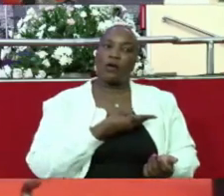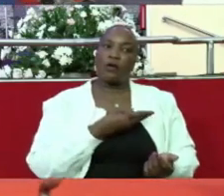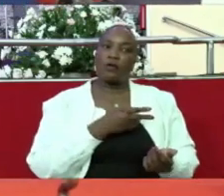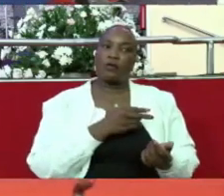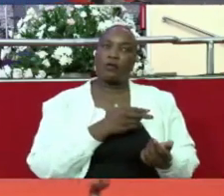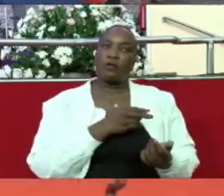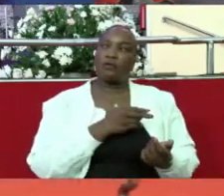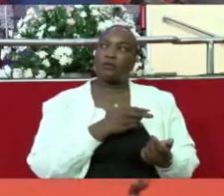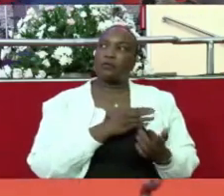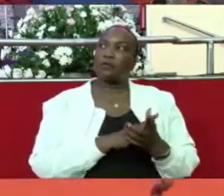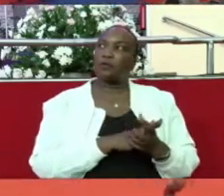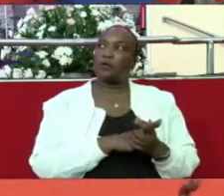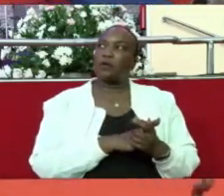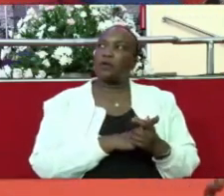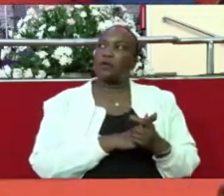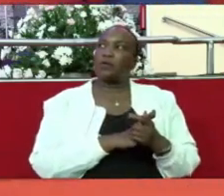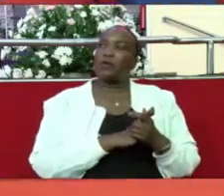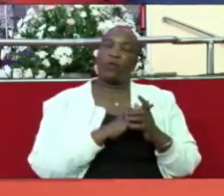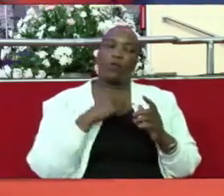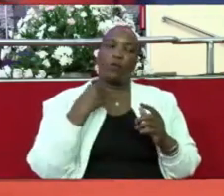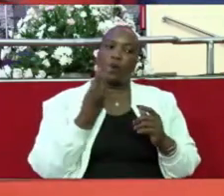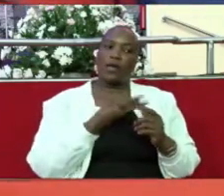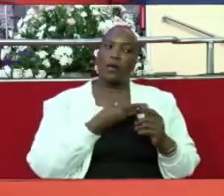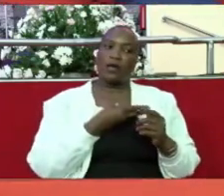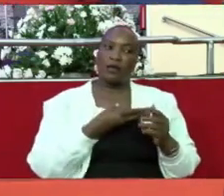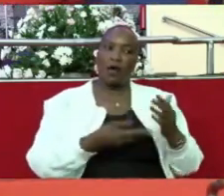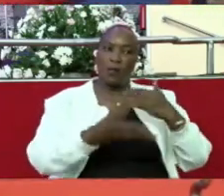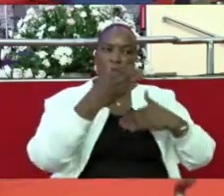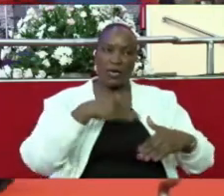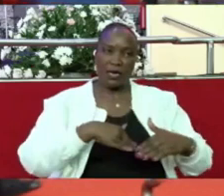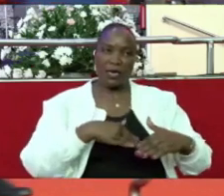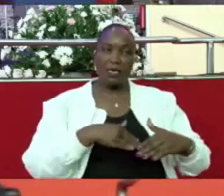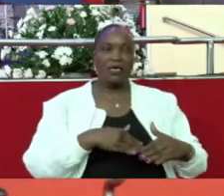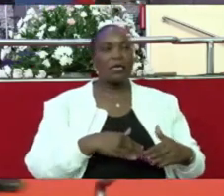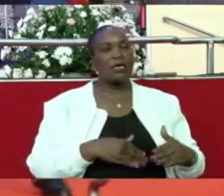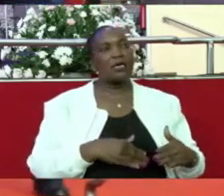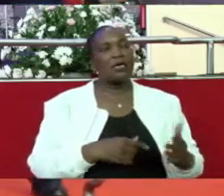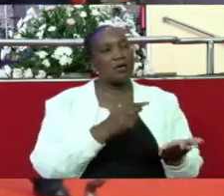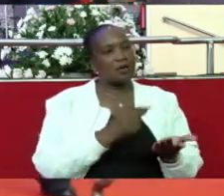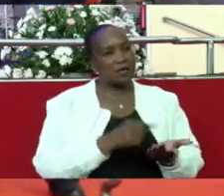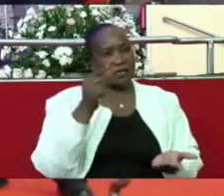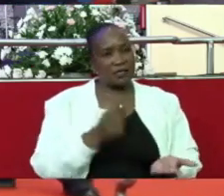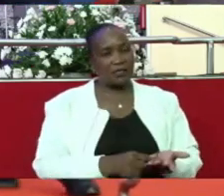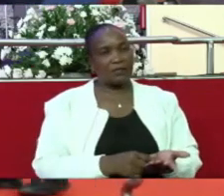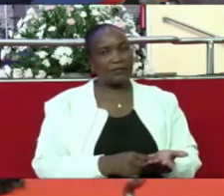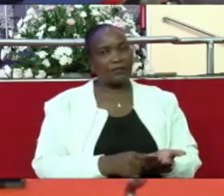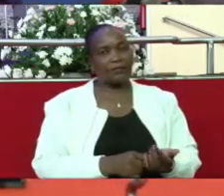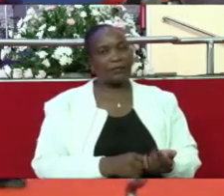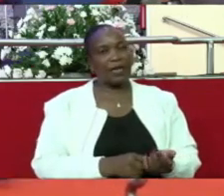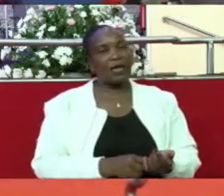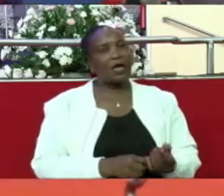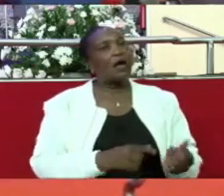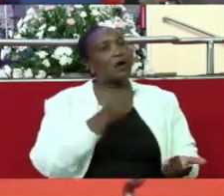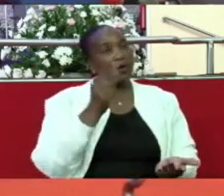attract grace. Grace is your portion. You may be there. And you are